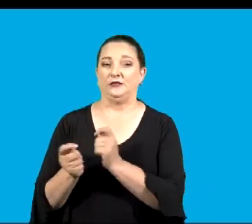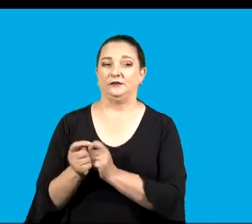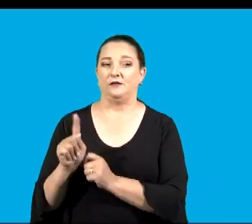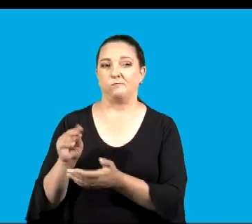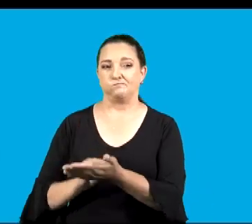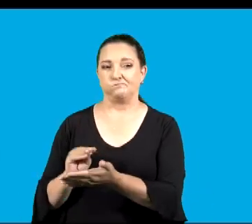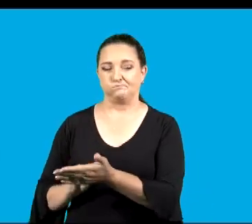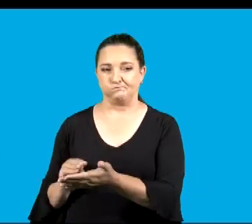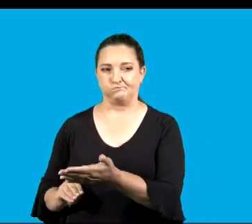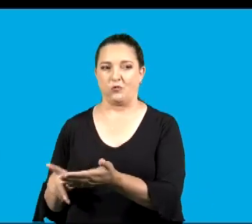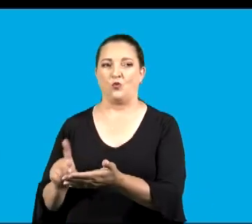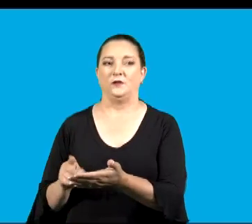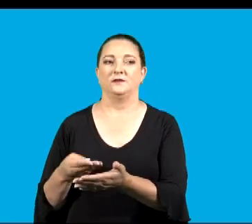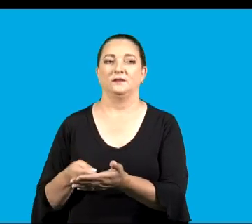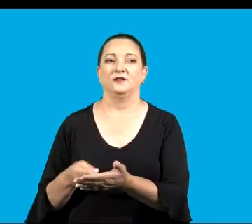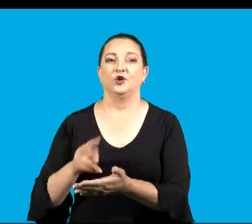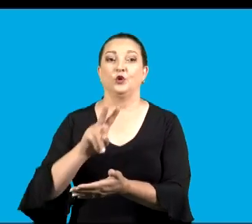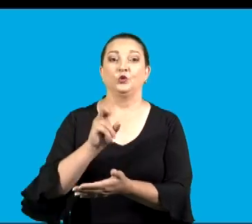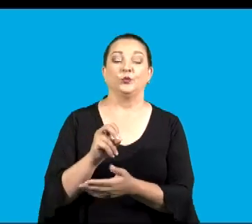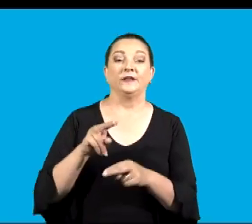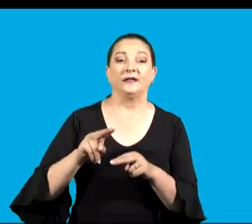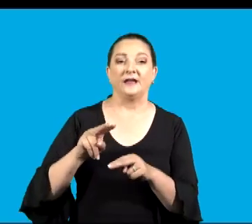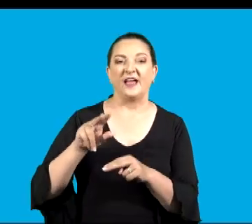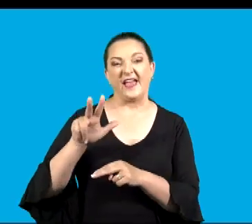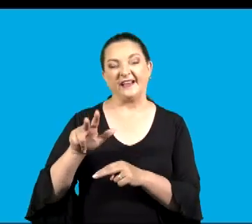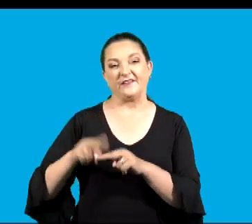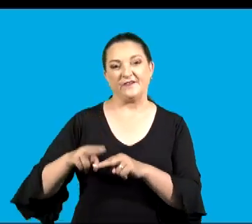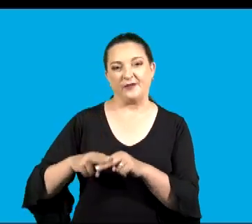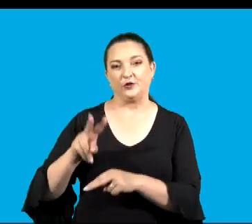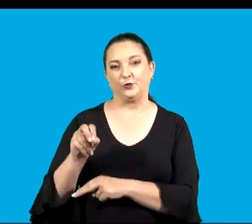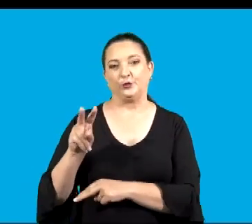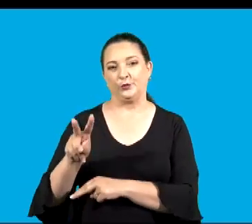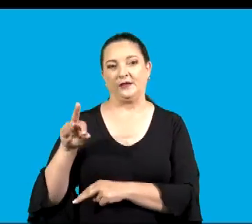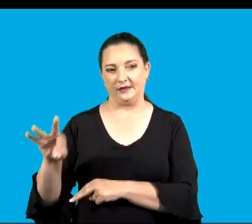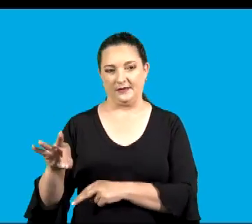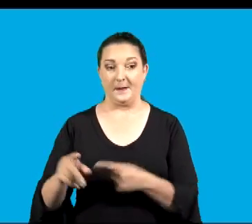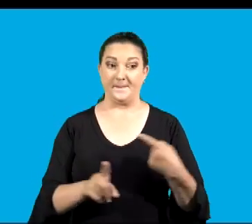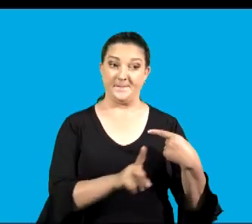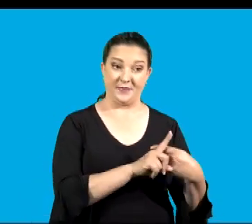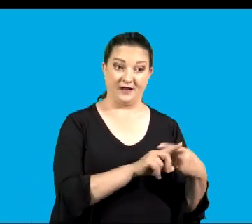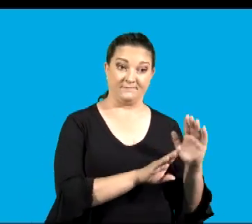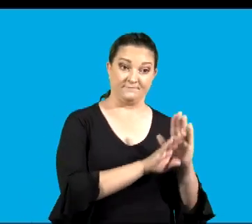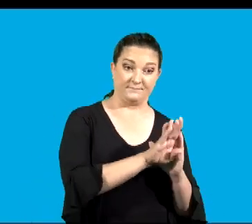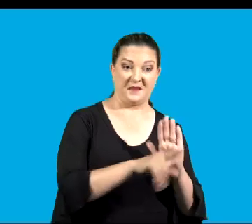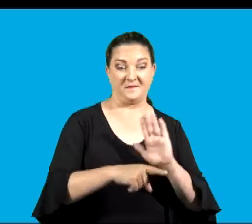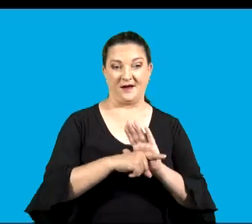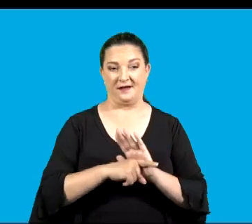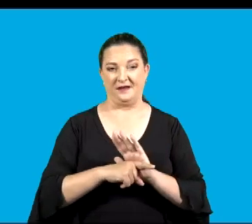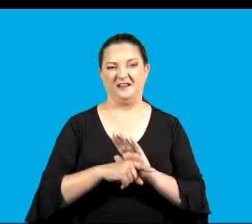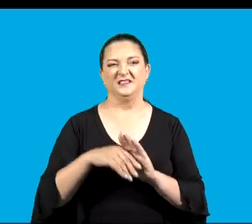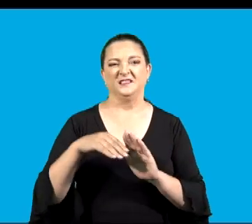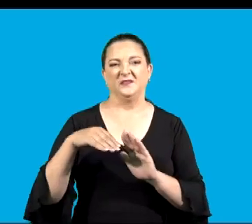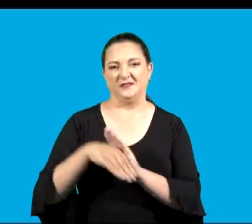Stores, in the creditors reconciliation statement on 28 February 2023, show a plus for an increase and a minus for a